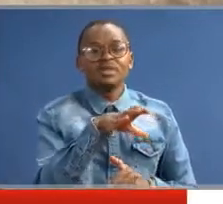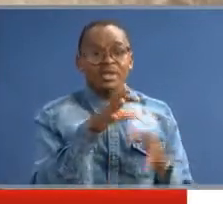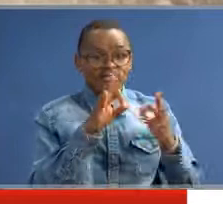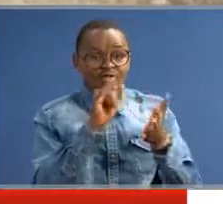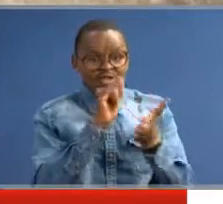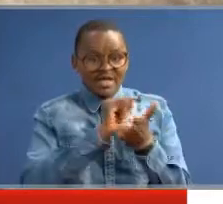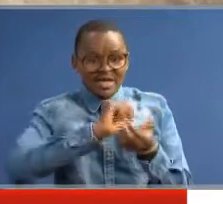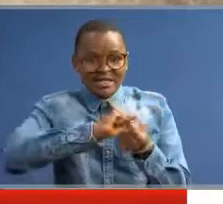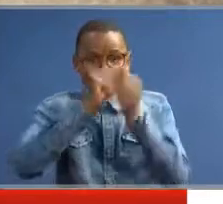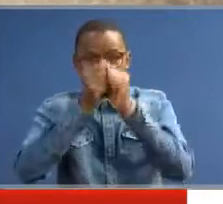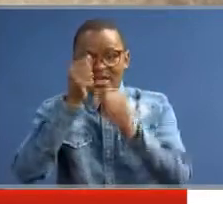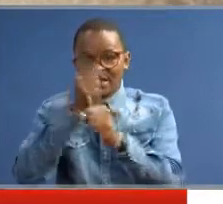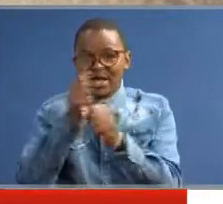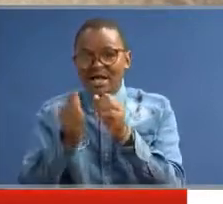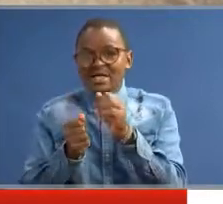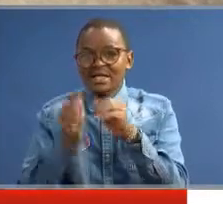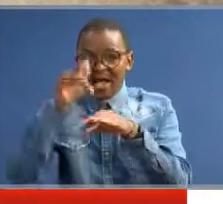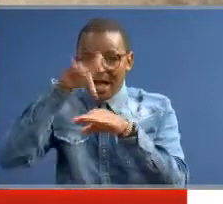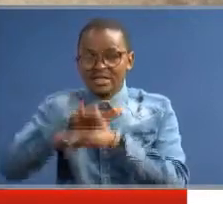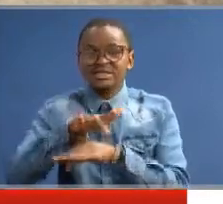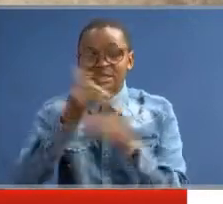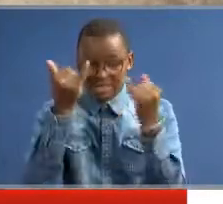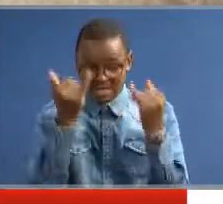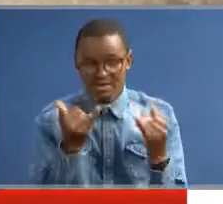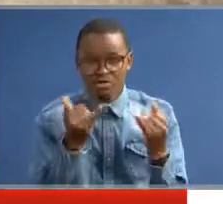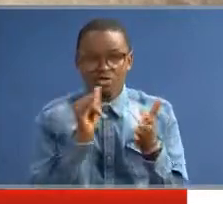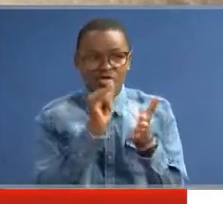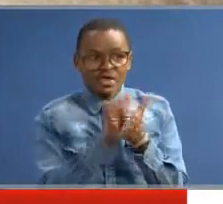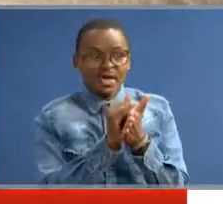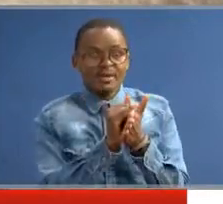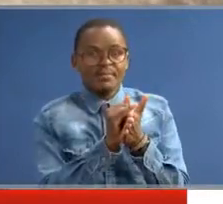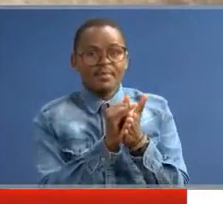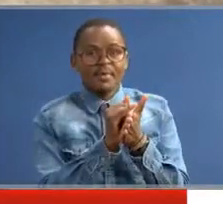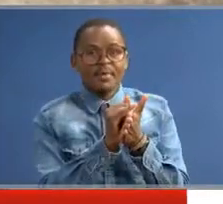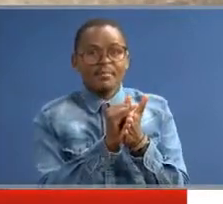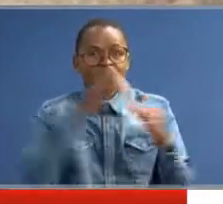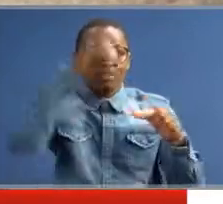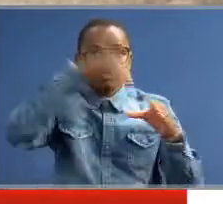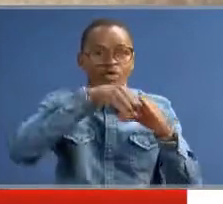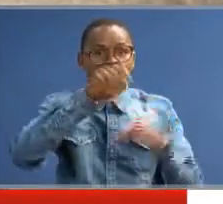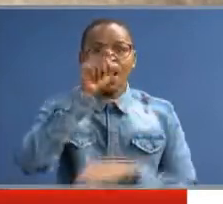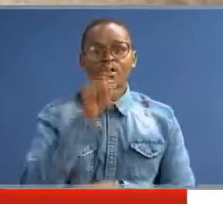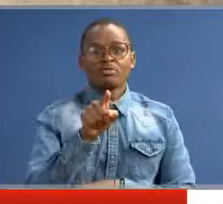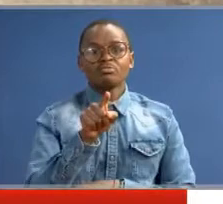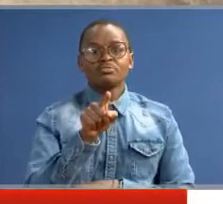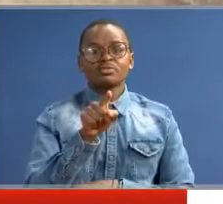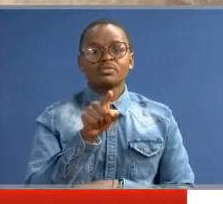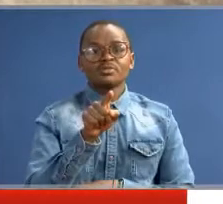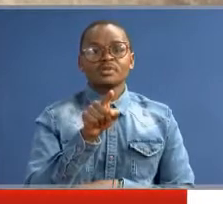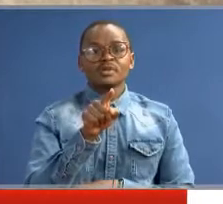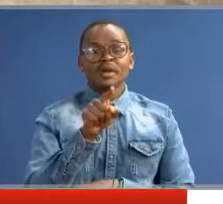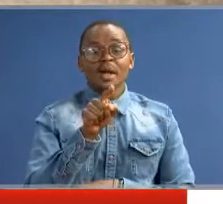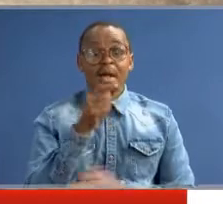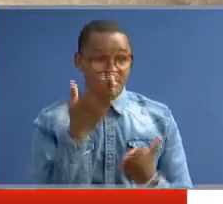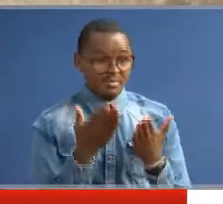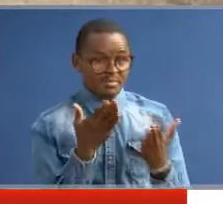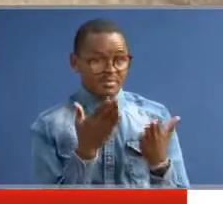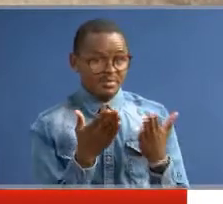if that change can be done as early as now, so that they can even put a dot, I would rather